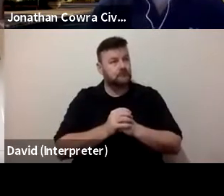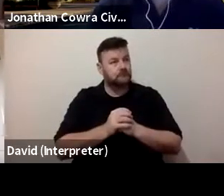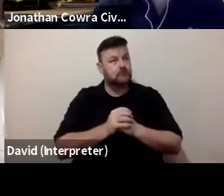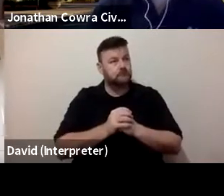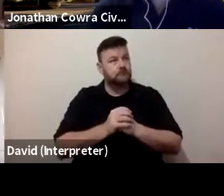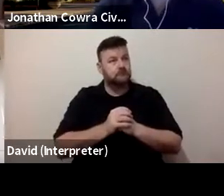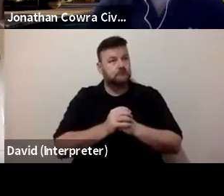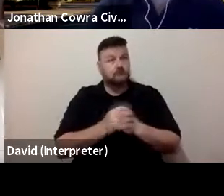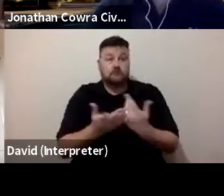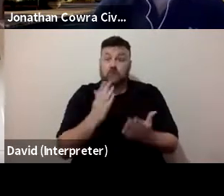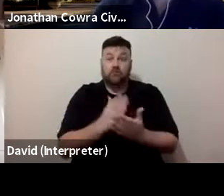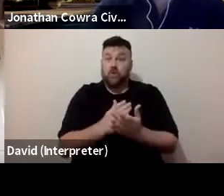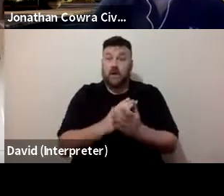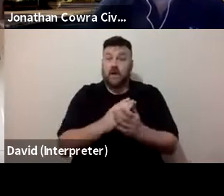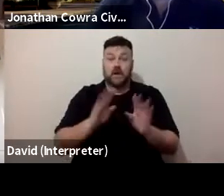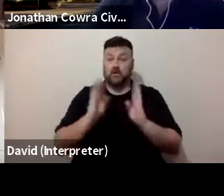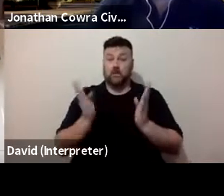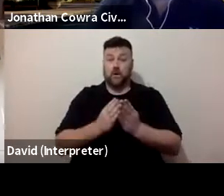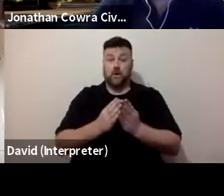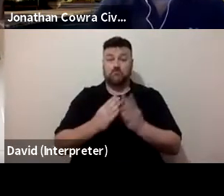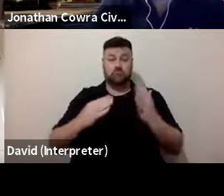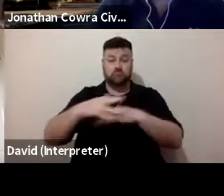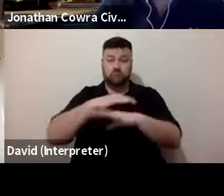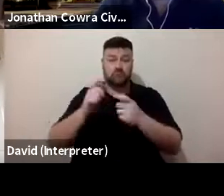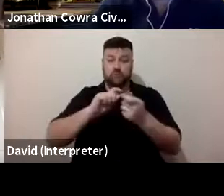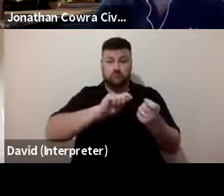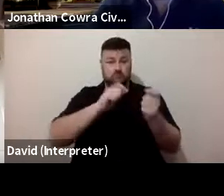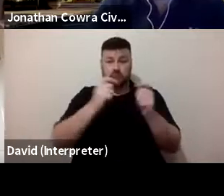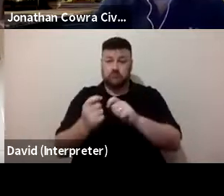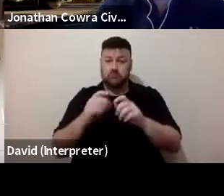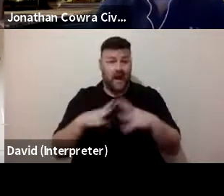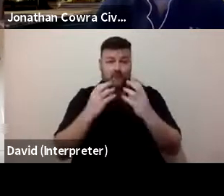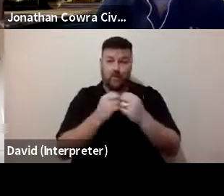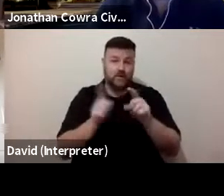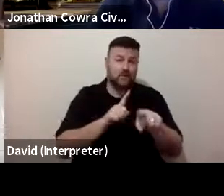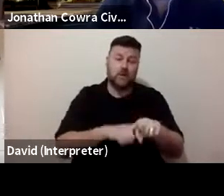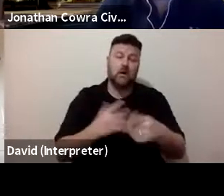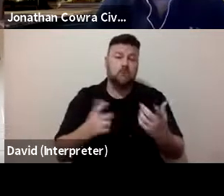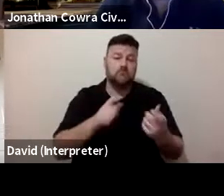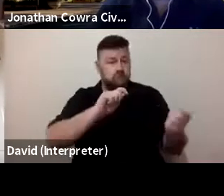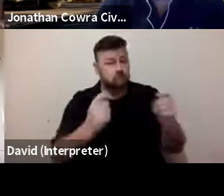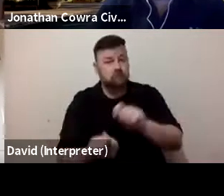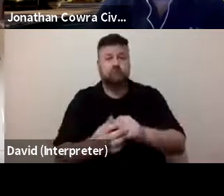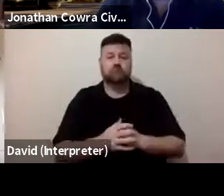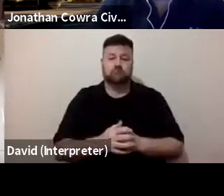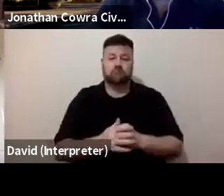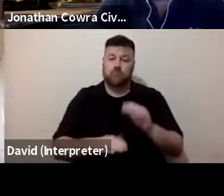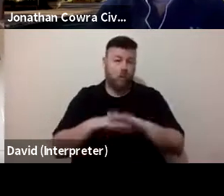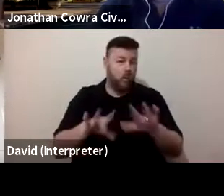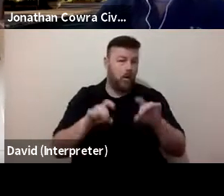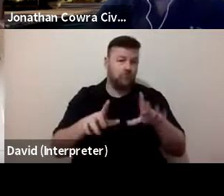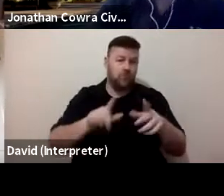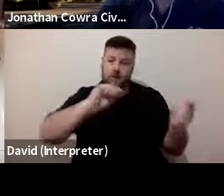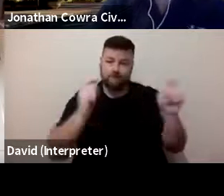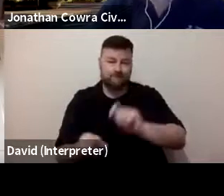we're a society going through digital transformation right now. We're the whole sort of country is having to go through it in a way that we never